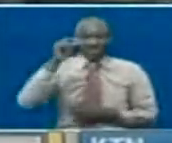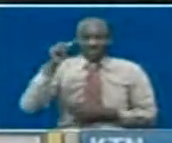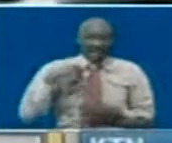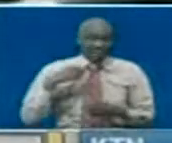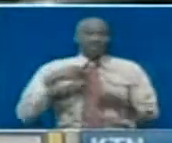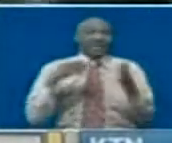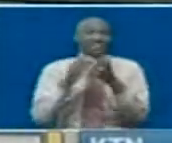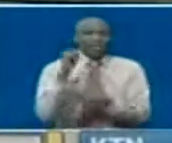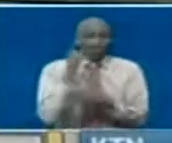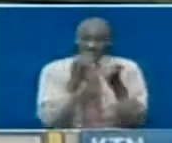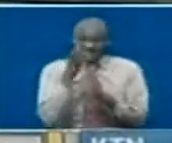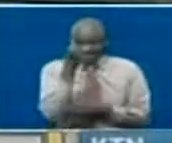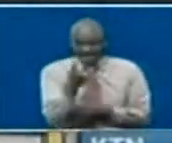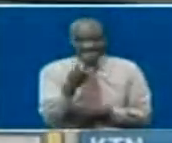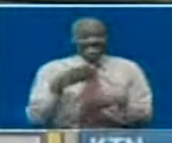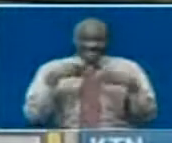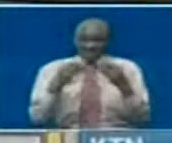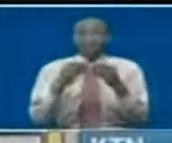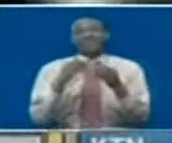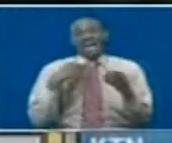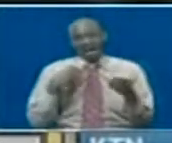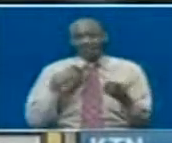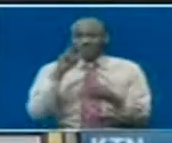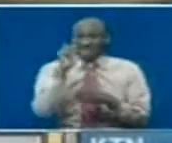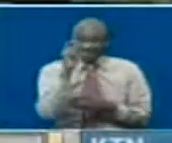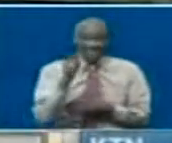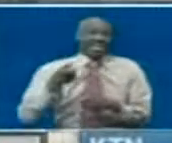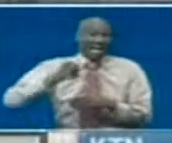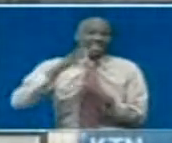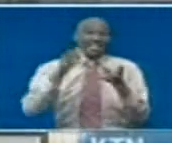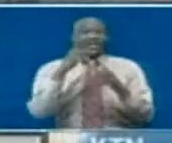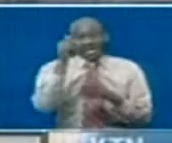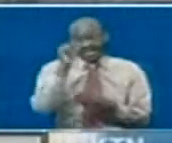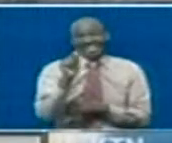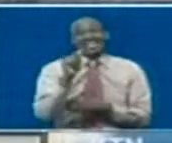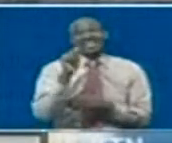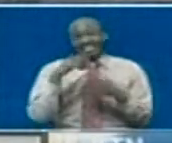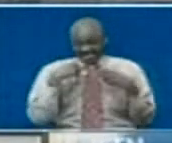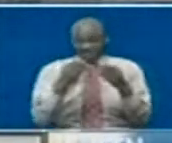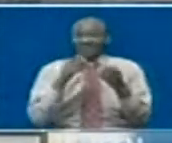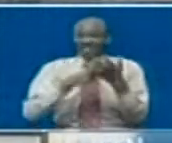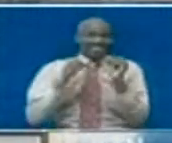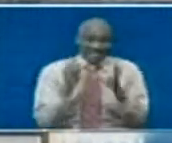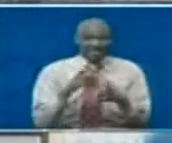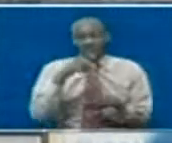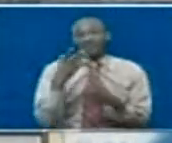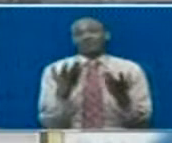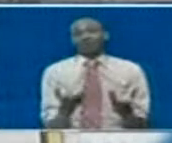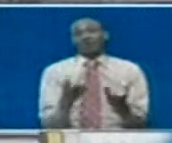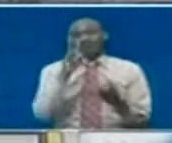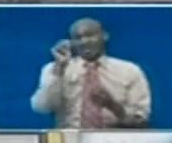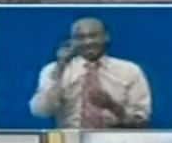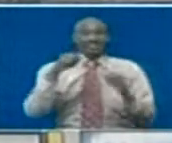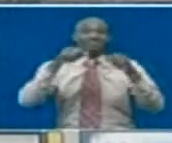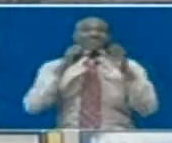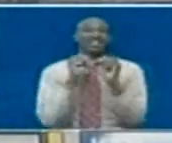unlicensed retail business do not remit value-added tax to the Kenya Revenue Authority and are therefore not VAT compliant,